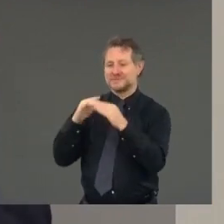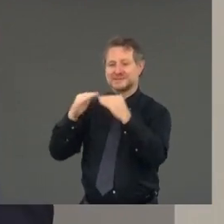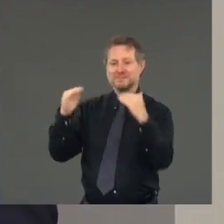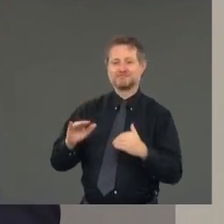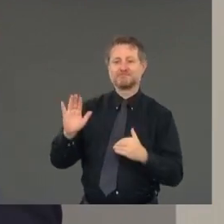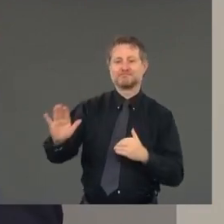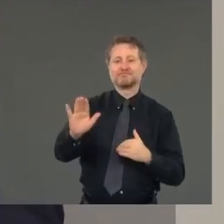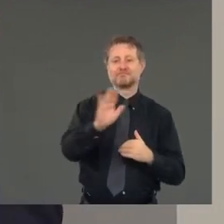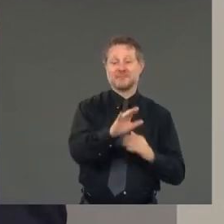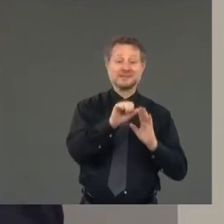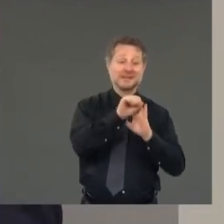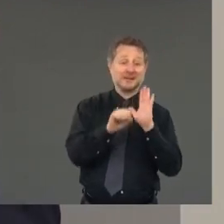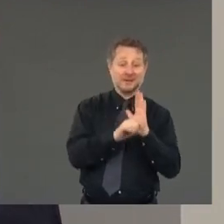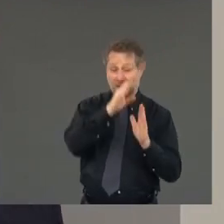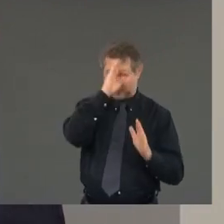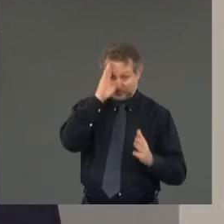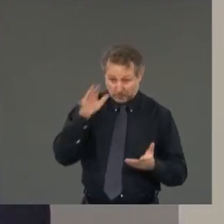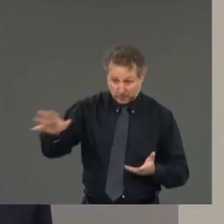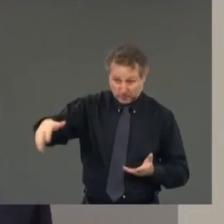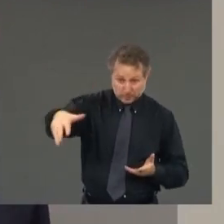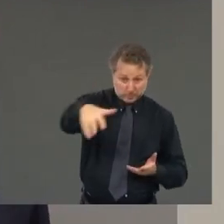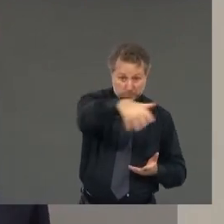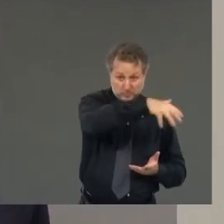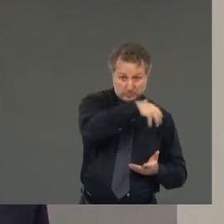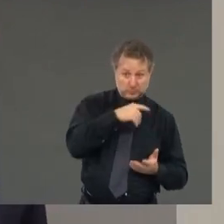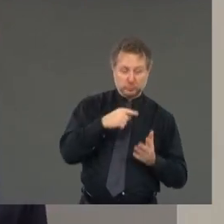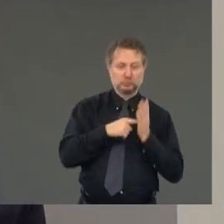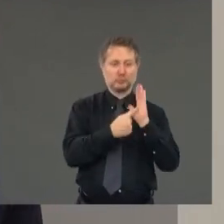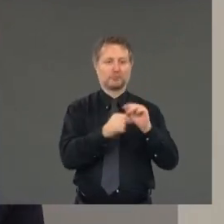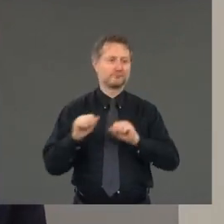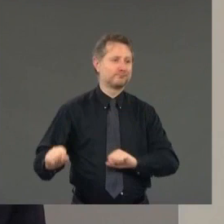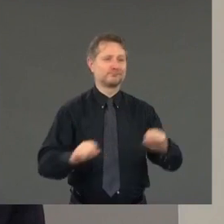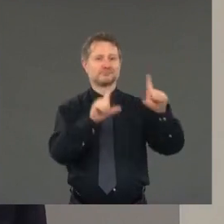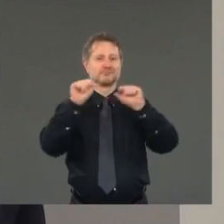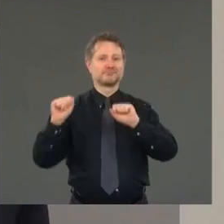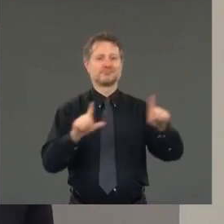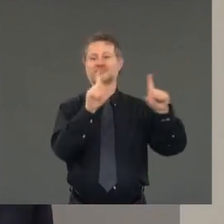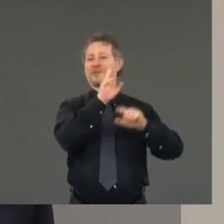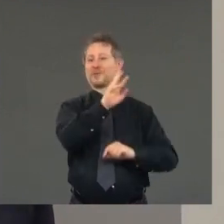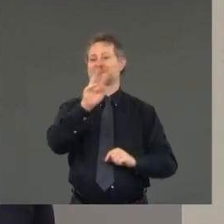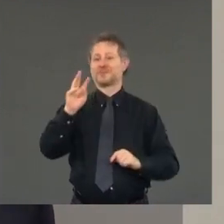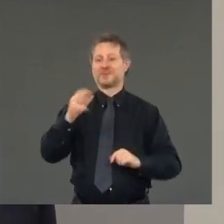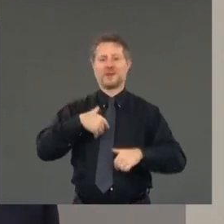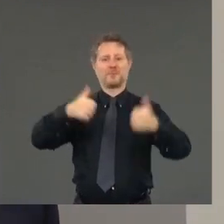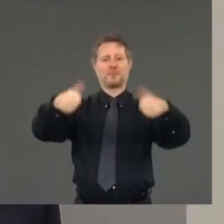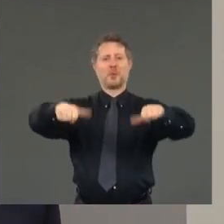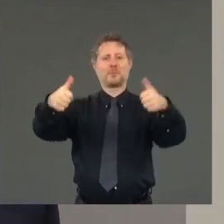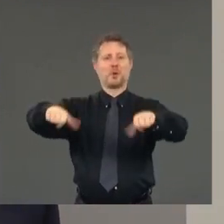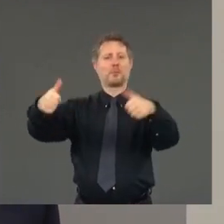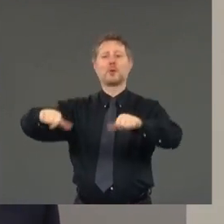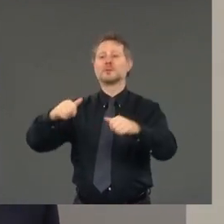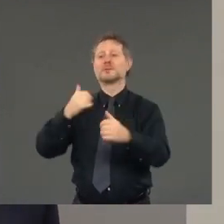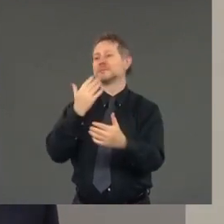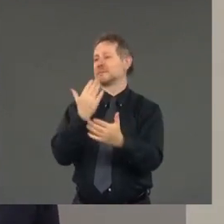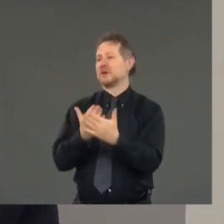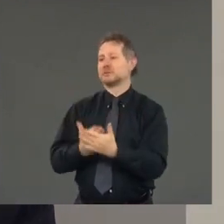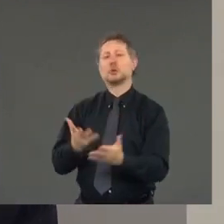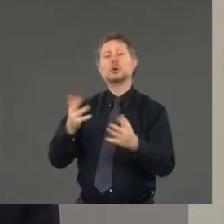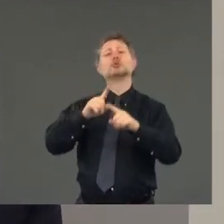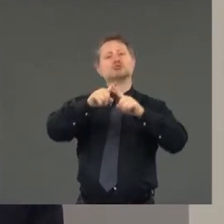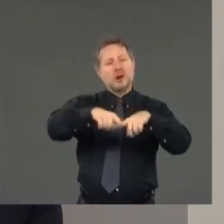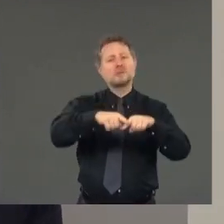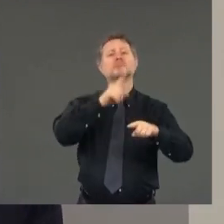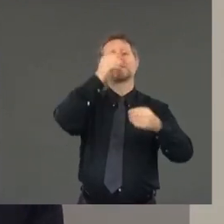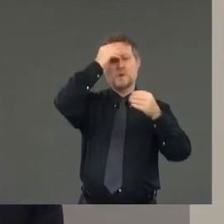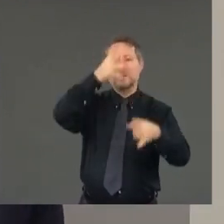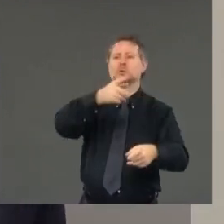hospitals in the state and other areas are reporting to us, and that's what's being posted, confirmed deaths. That's the most reliable information. We'll have a retrospective,